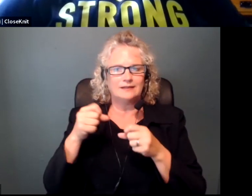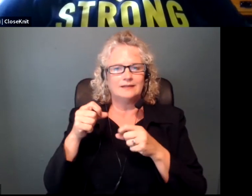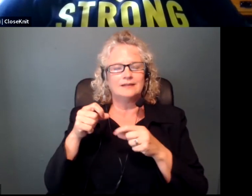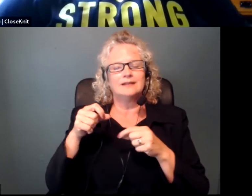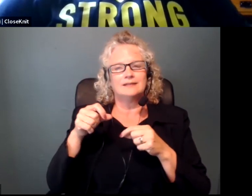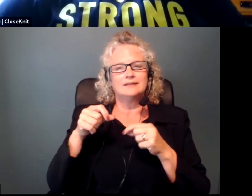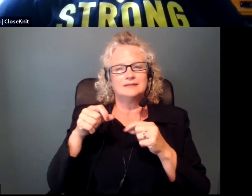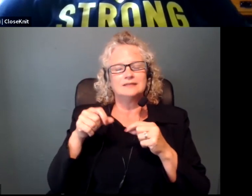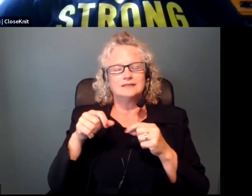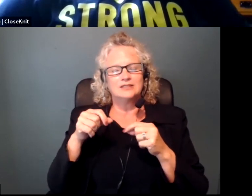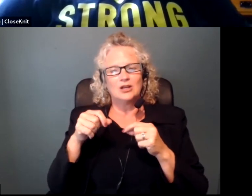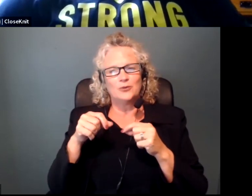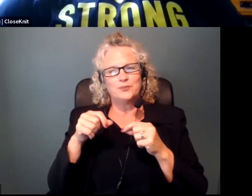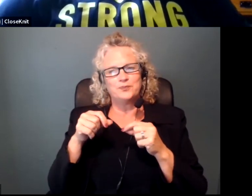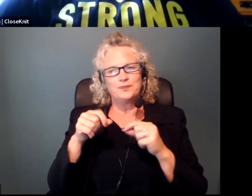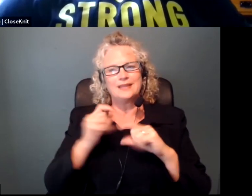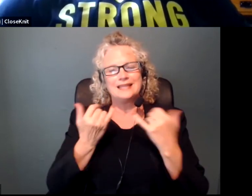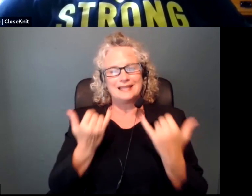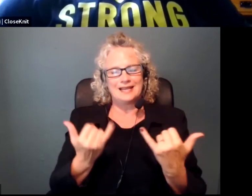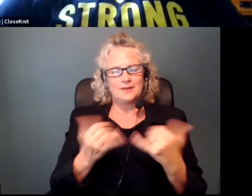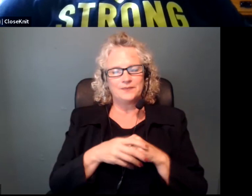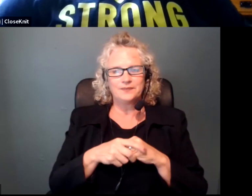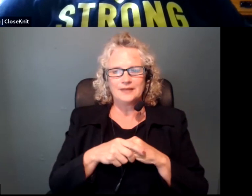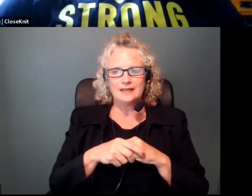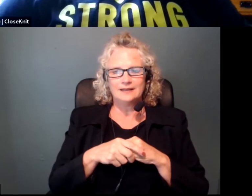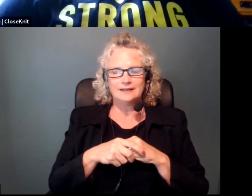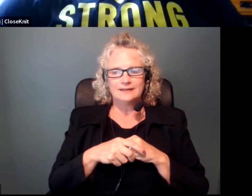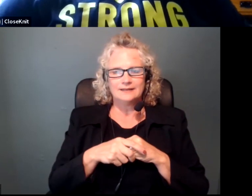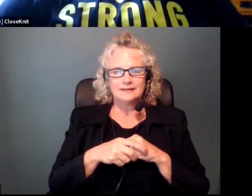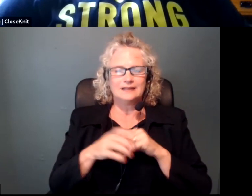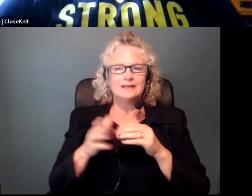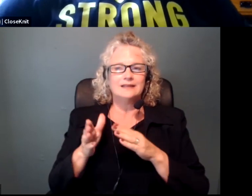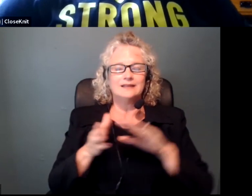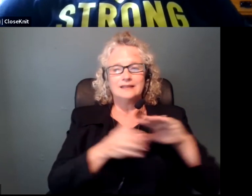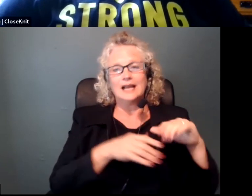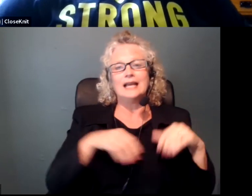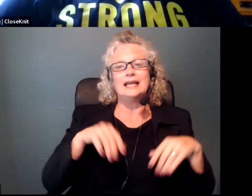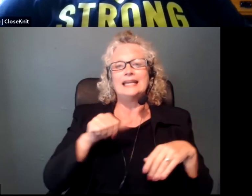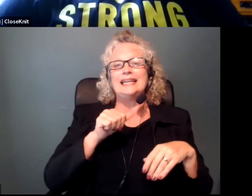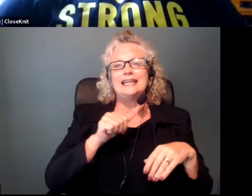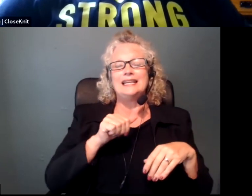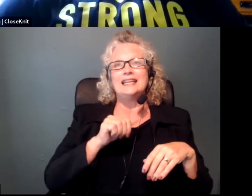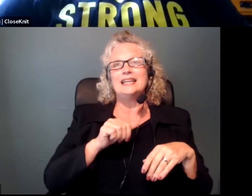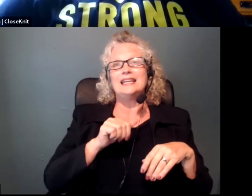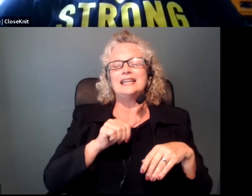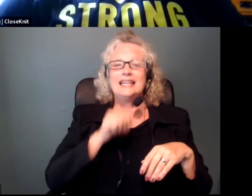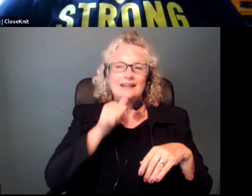the sports, all of that. Now, an informal hosting arrangement like this, let's